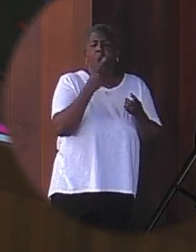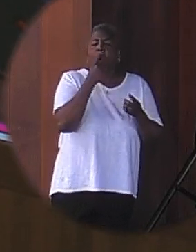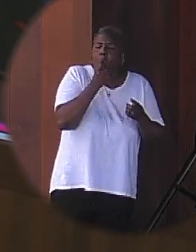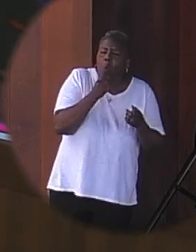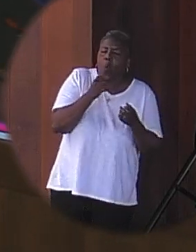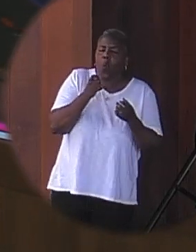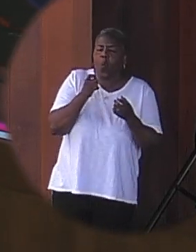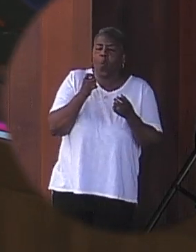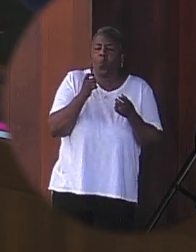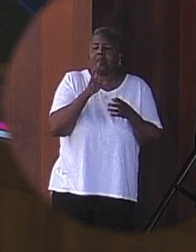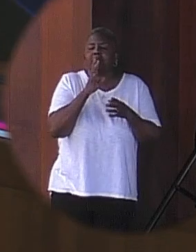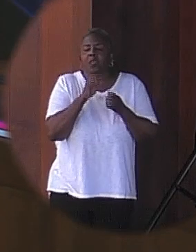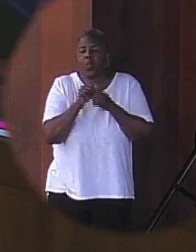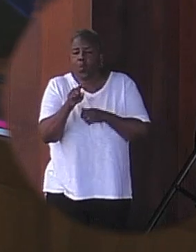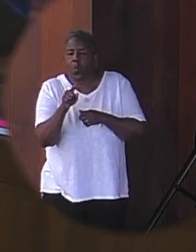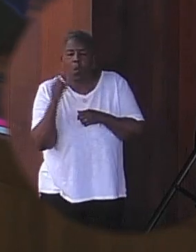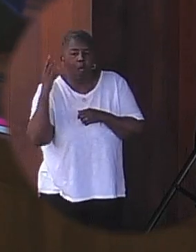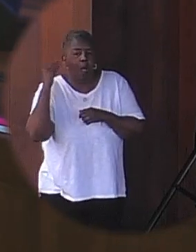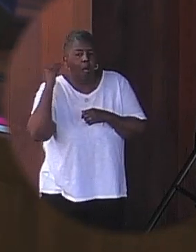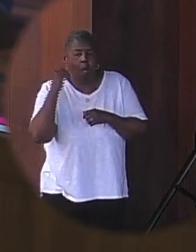Who's in your ear?